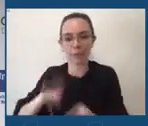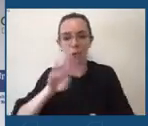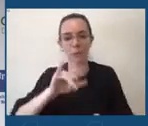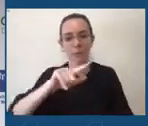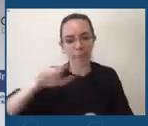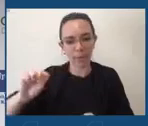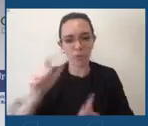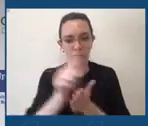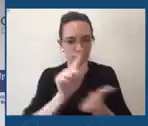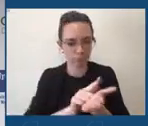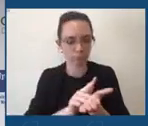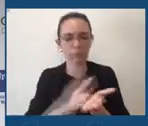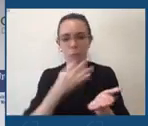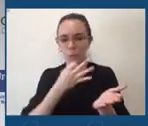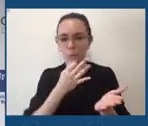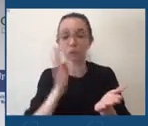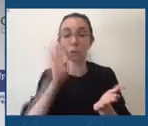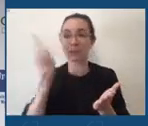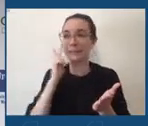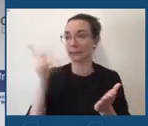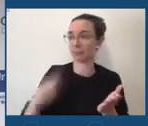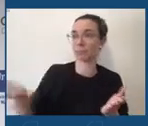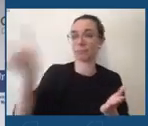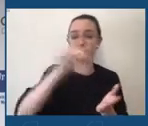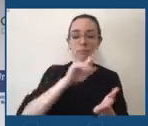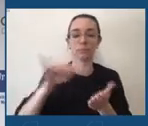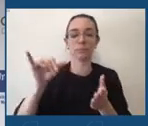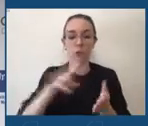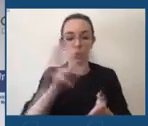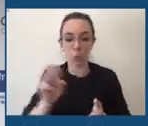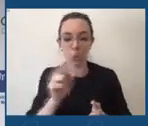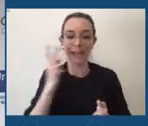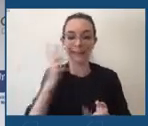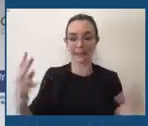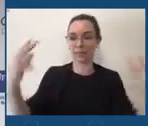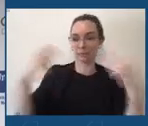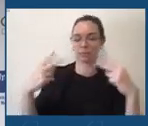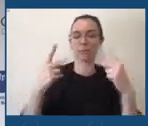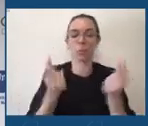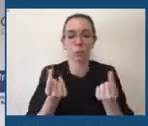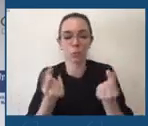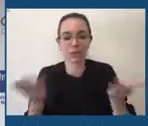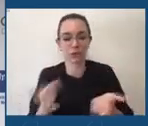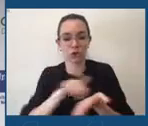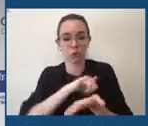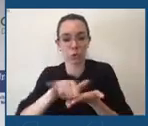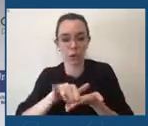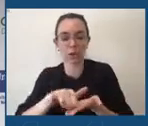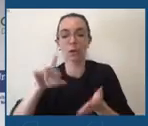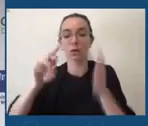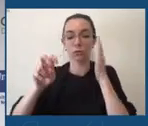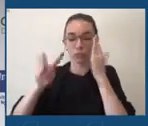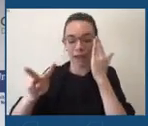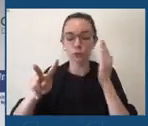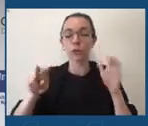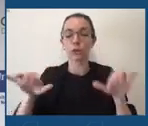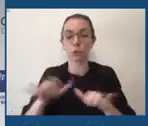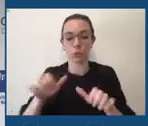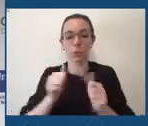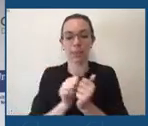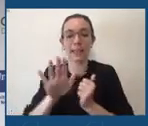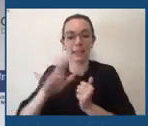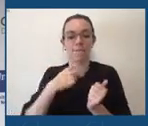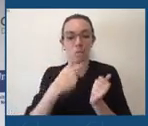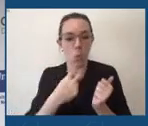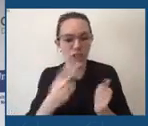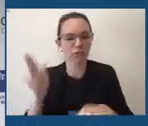that the rest of the nation sees what we do, and as Reverend Al has done with his voice, calling out the Republicans in Congress